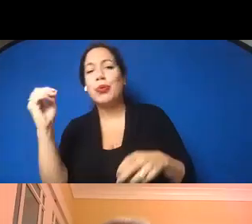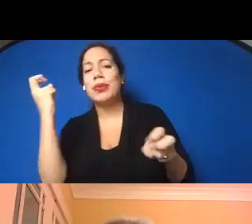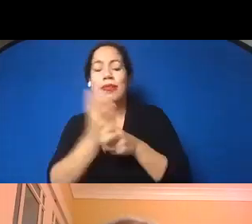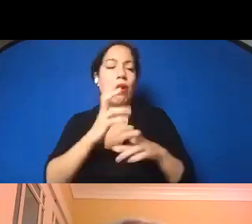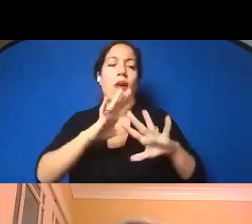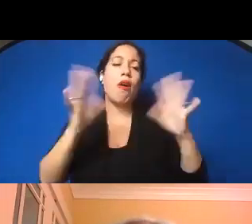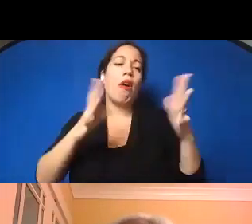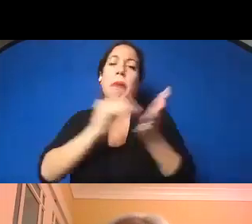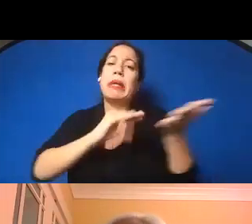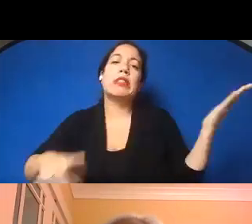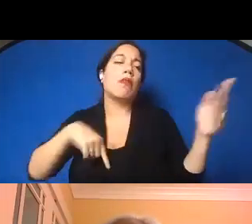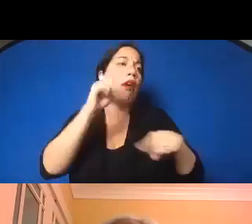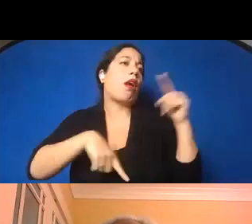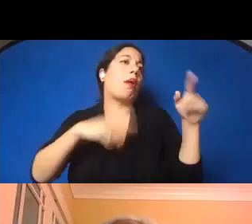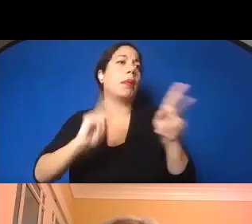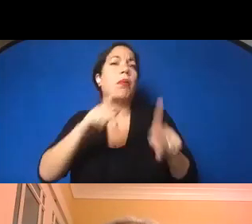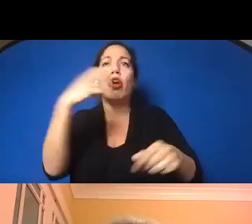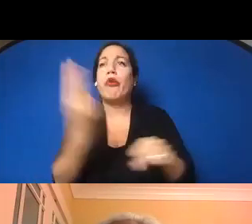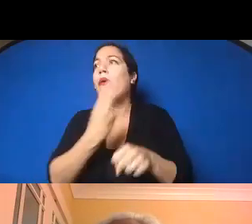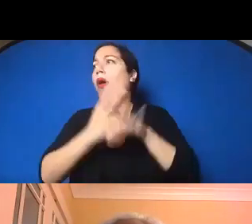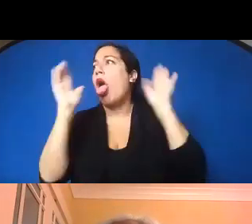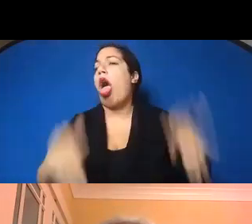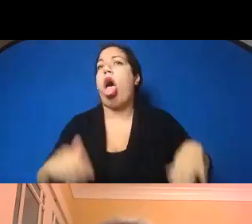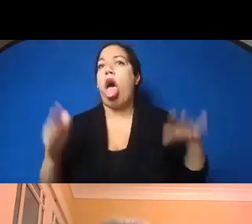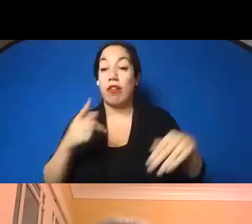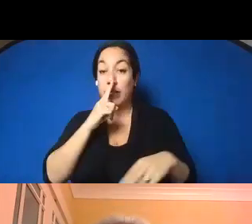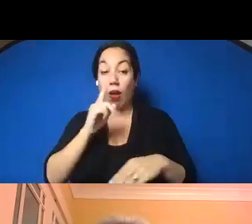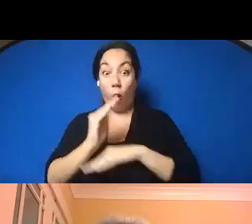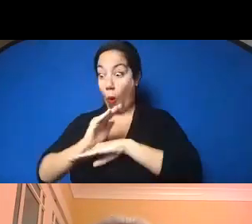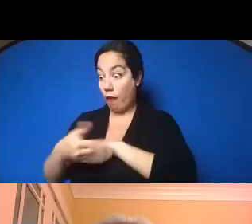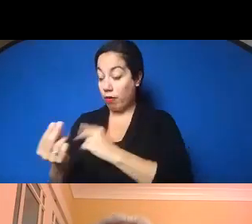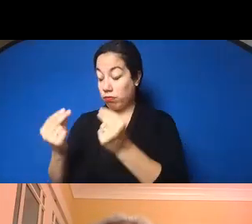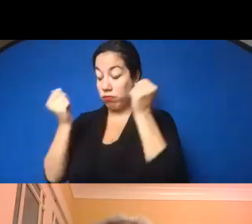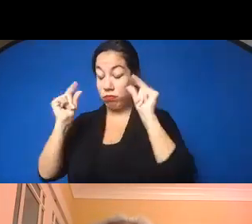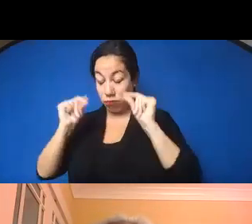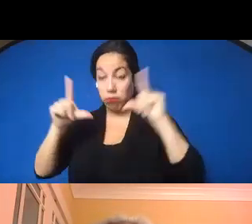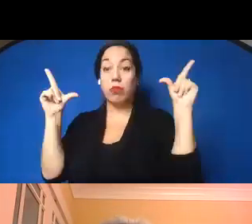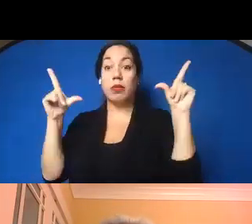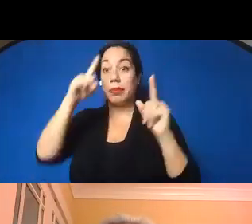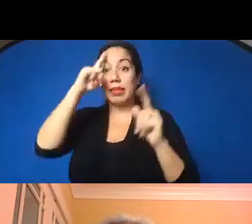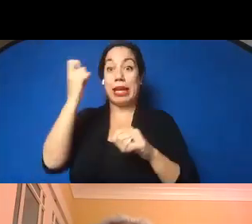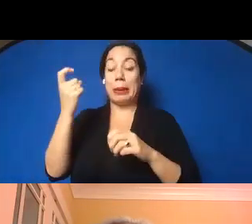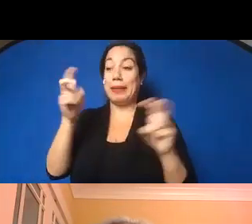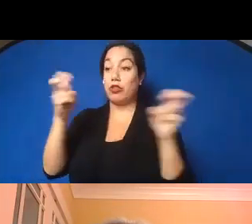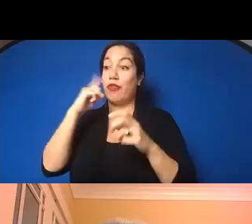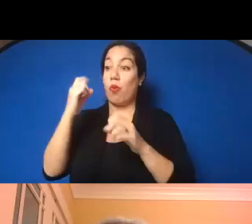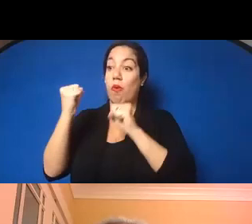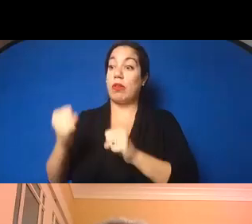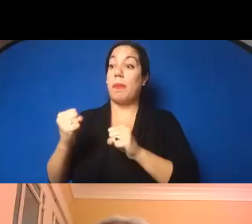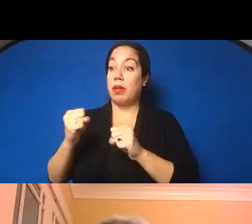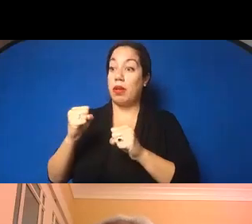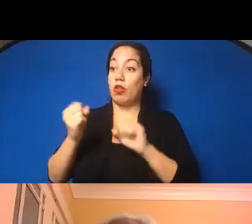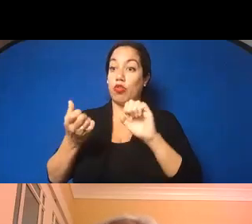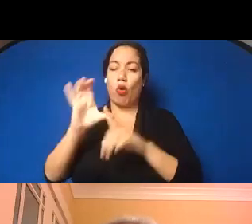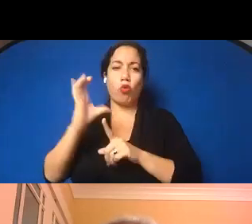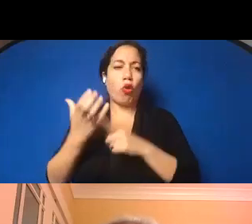can't do it, people won't use it. And overnight, when it became an issue for the dominant culture, overnight they were